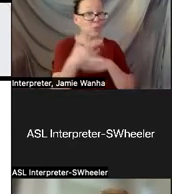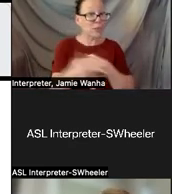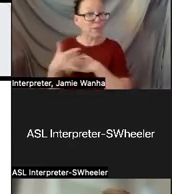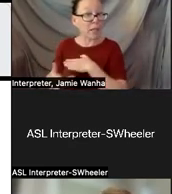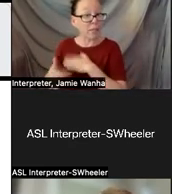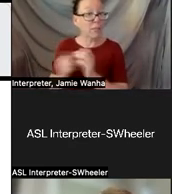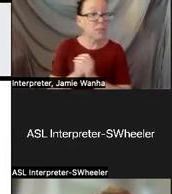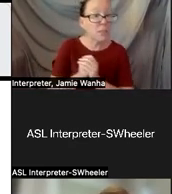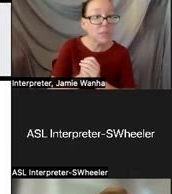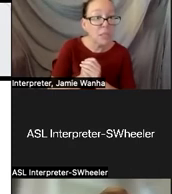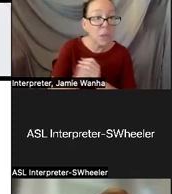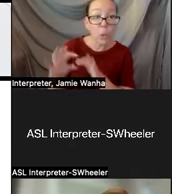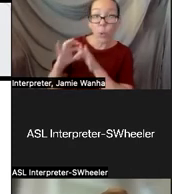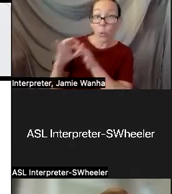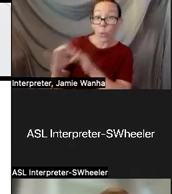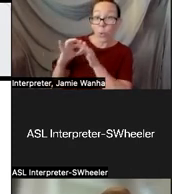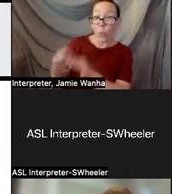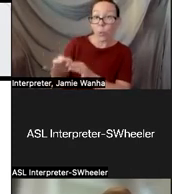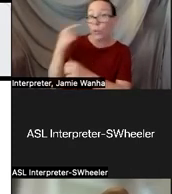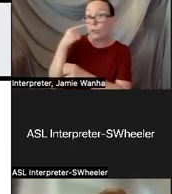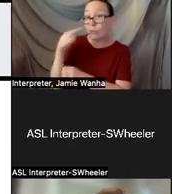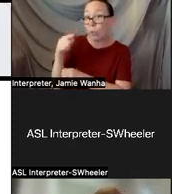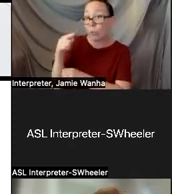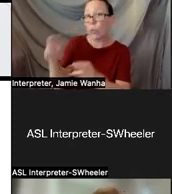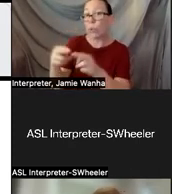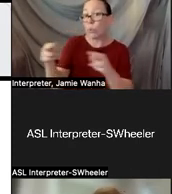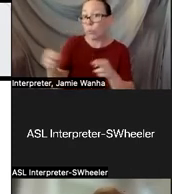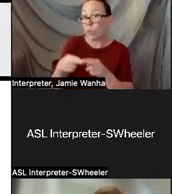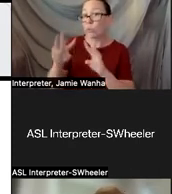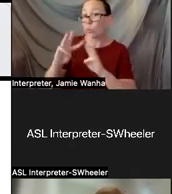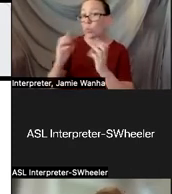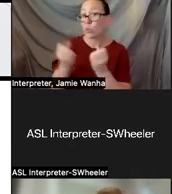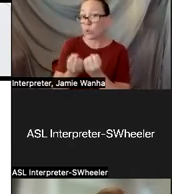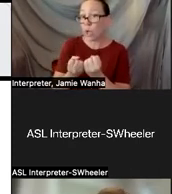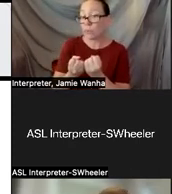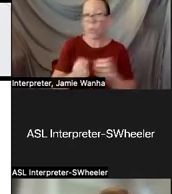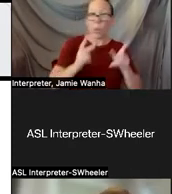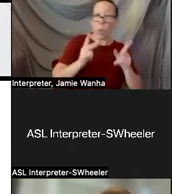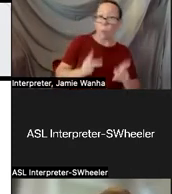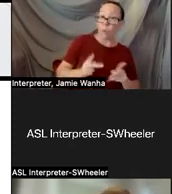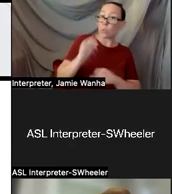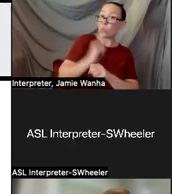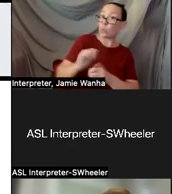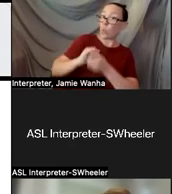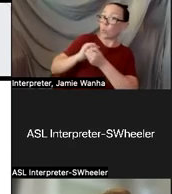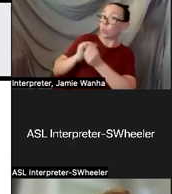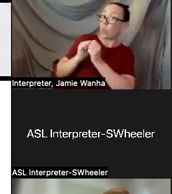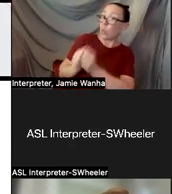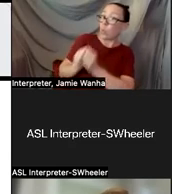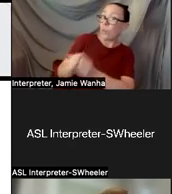our regional workshops. That is a person that helps to coordinate with our chairs to coordinate our quarterly regional